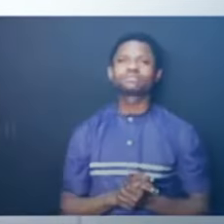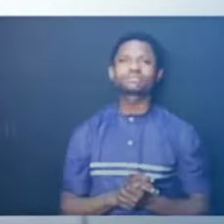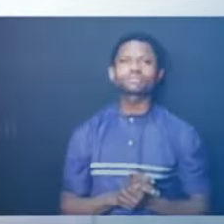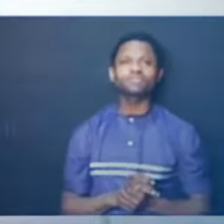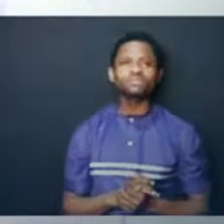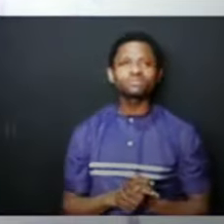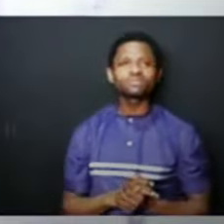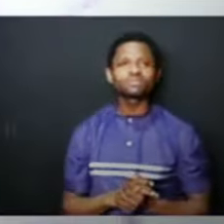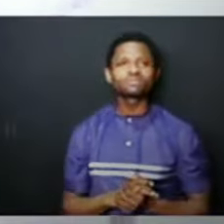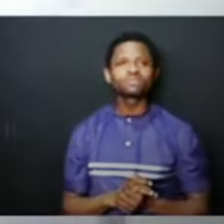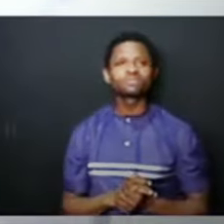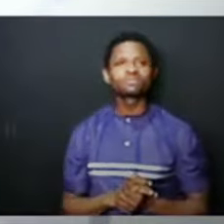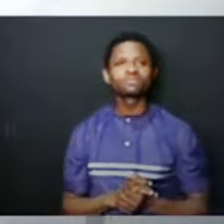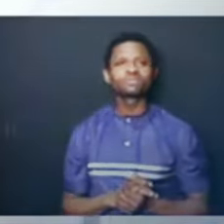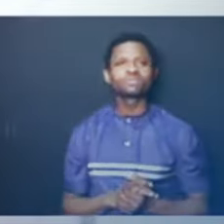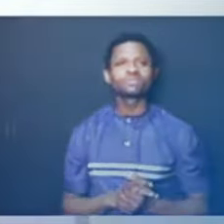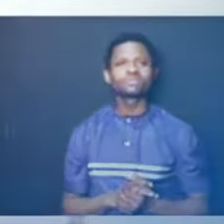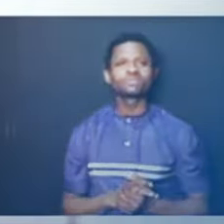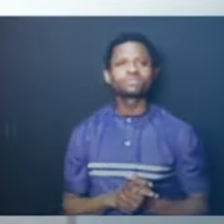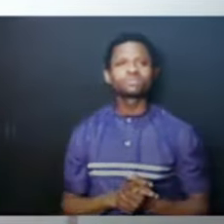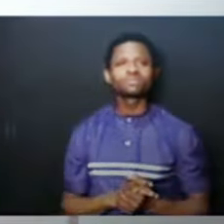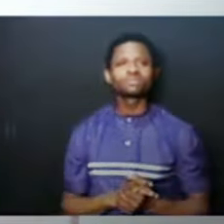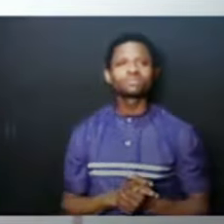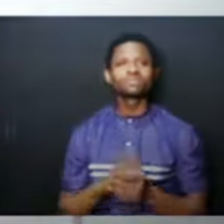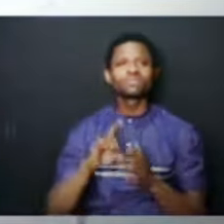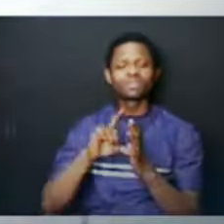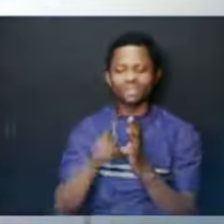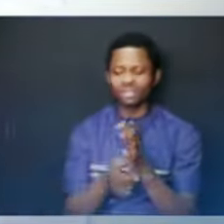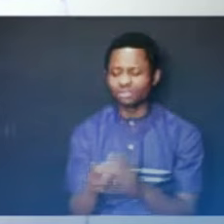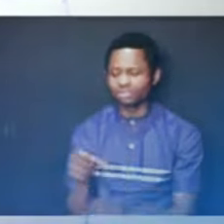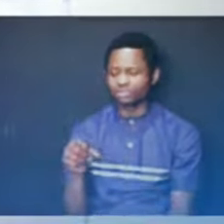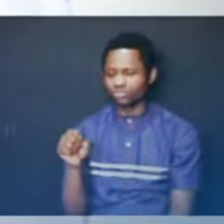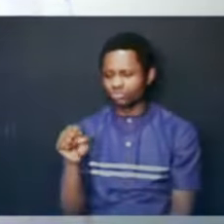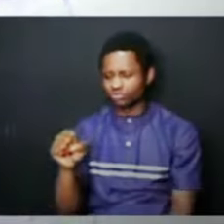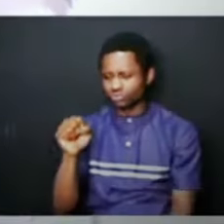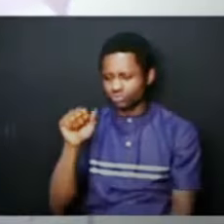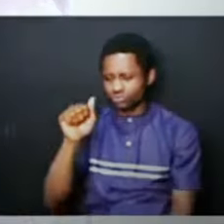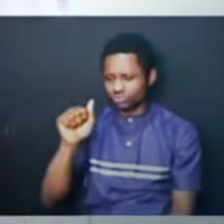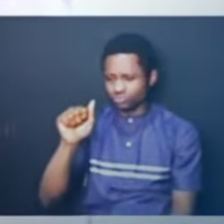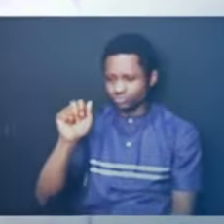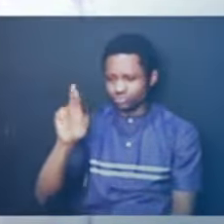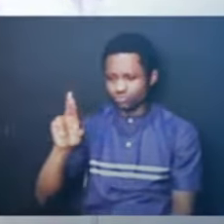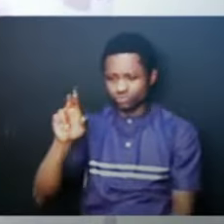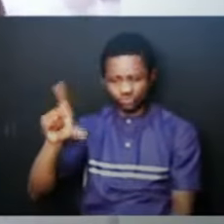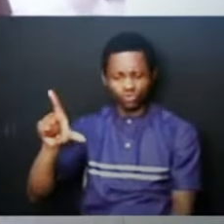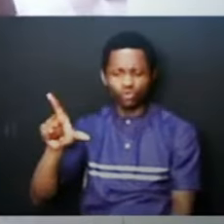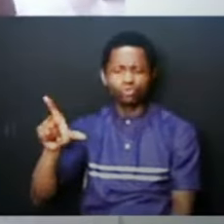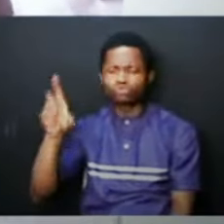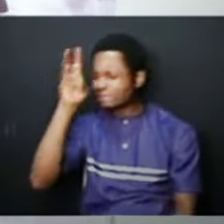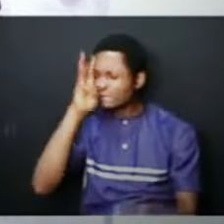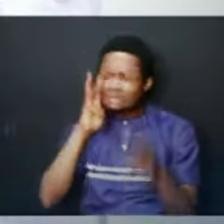ekan and he wept aloud na osu de ning.